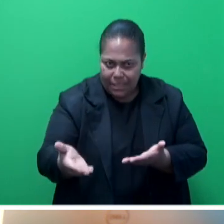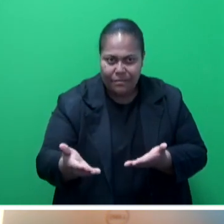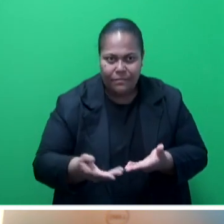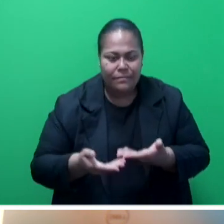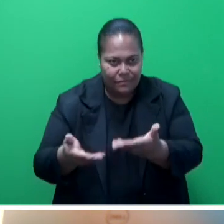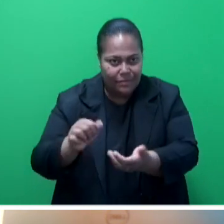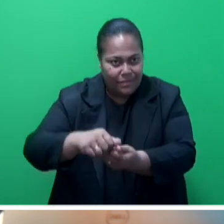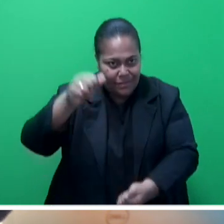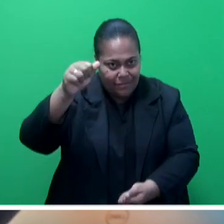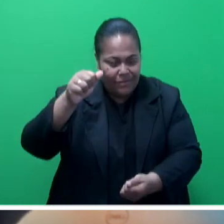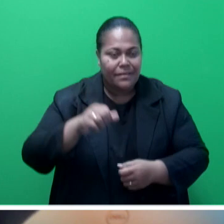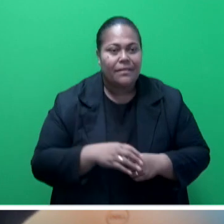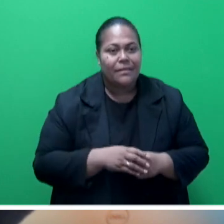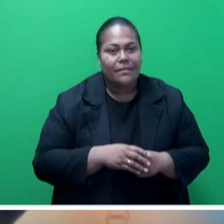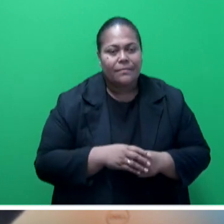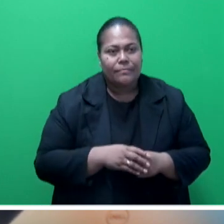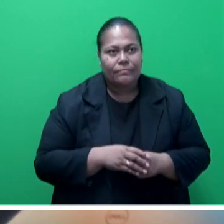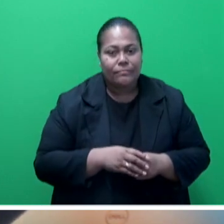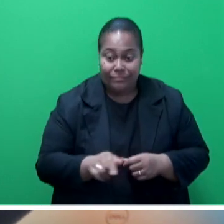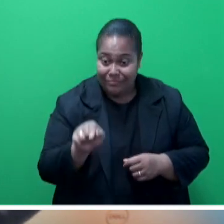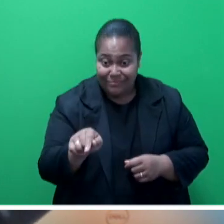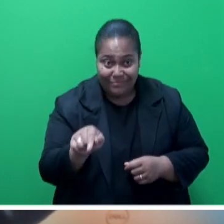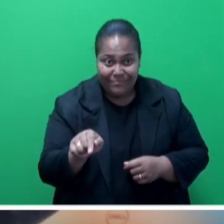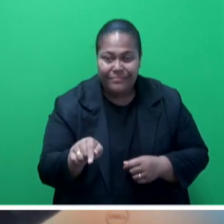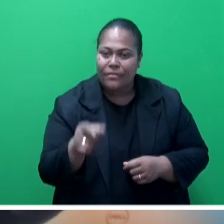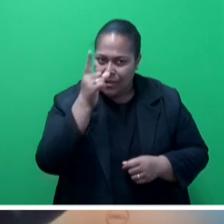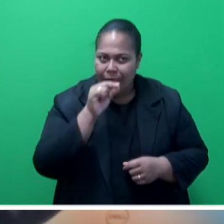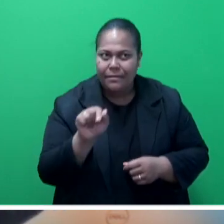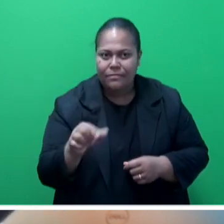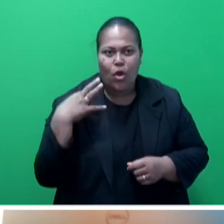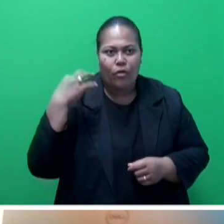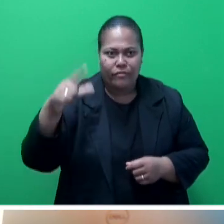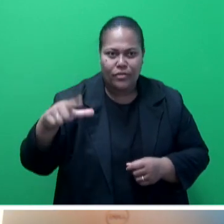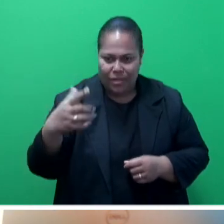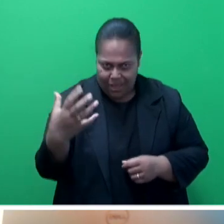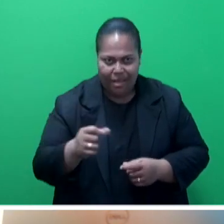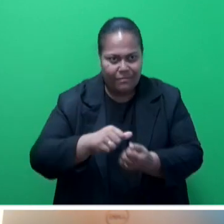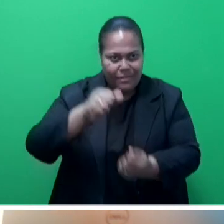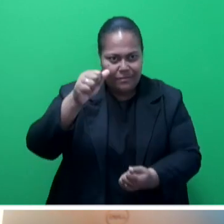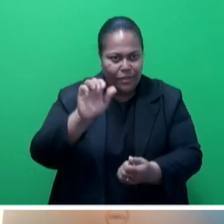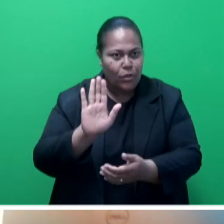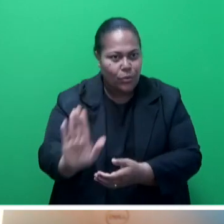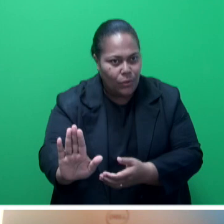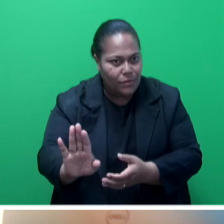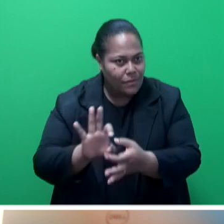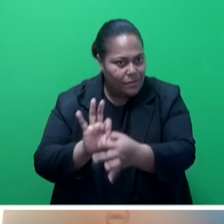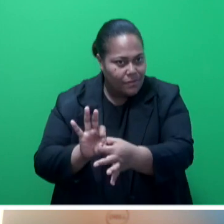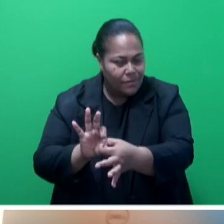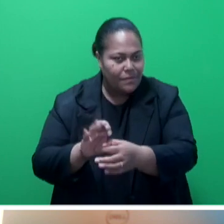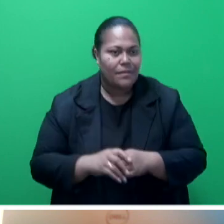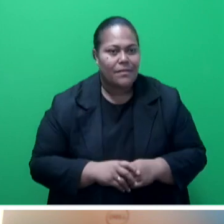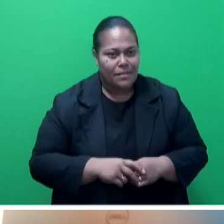of Titles, it is recognized as an official instrument of title that is recognized under the Personal